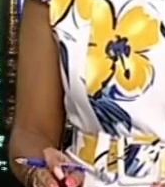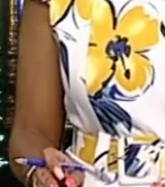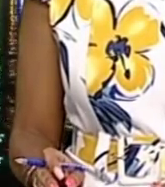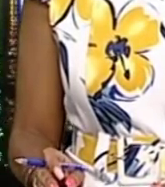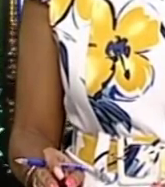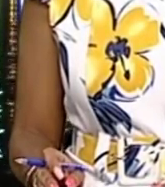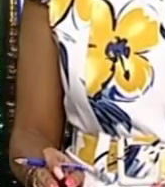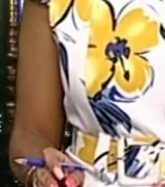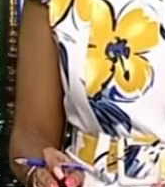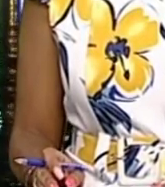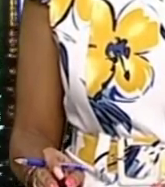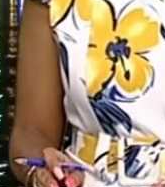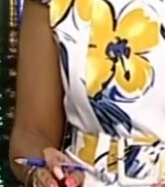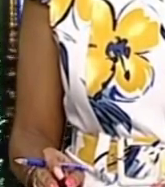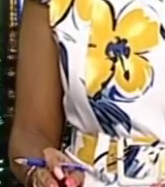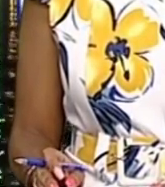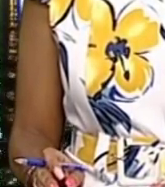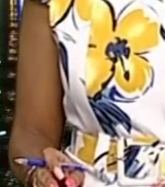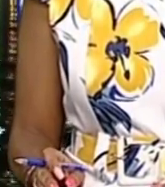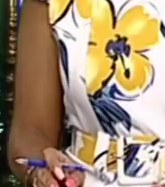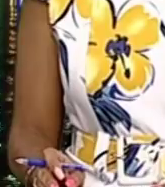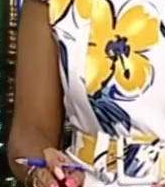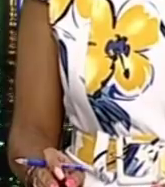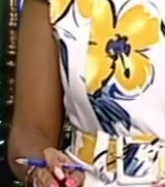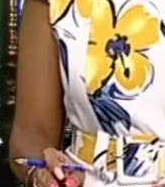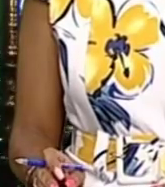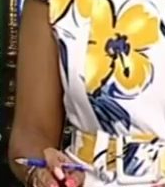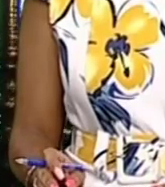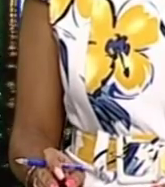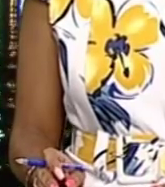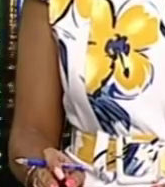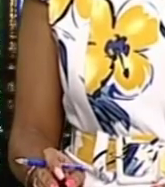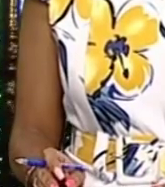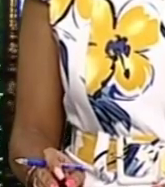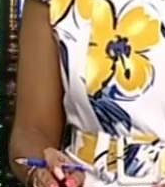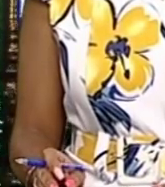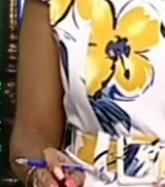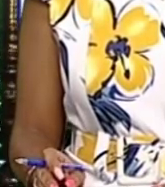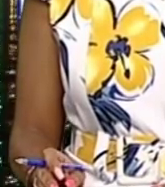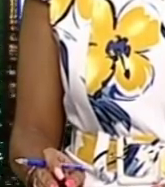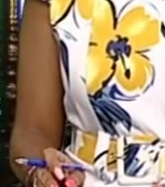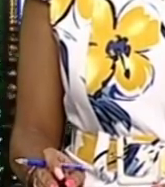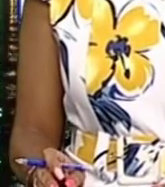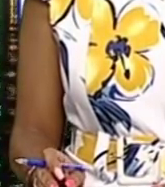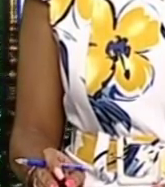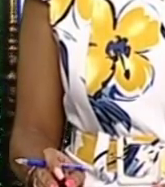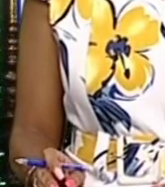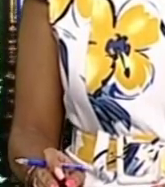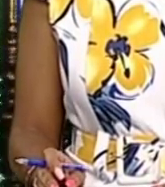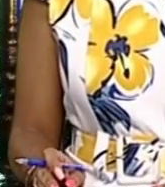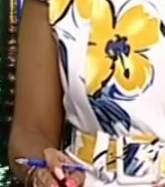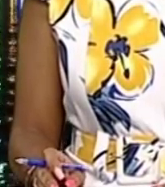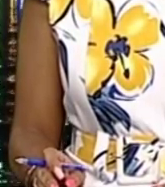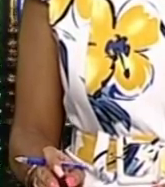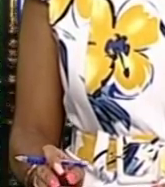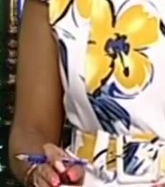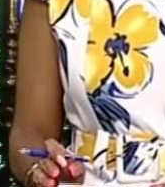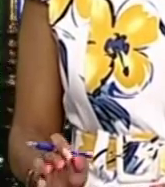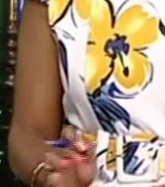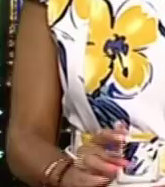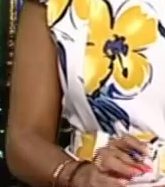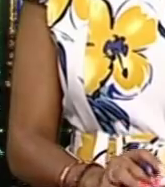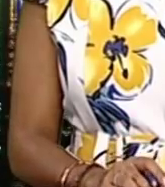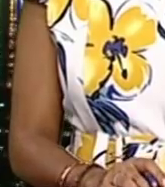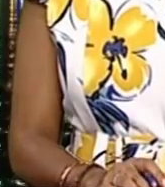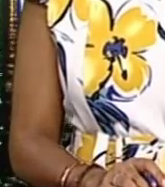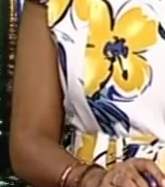at the opposition for failing to utilise the Parliament as a platform to create opportunities for Fijians to grow. Minister Ayah Said